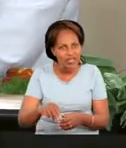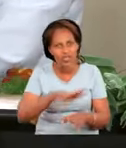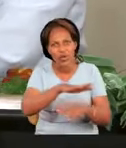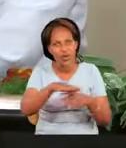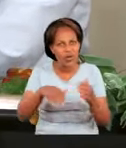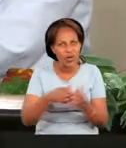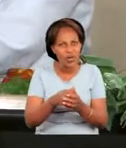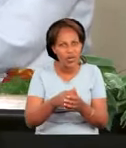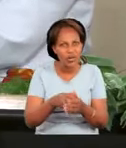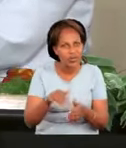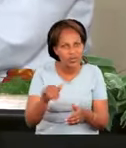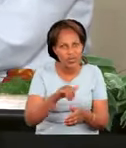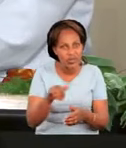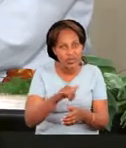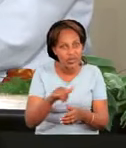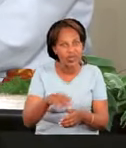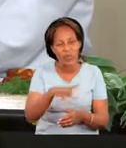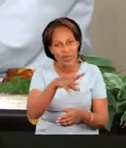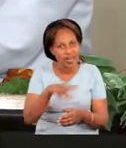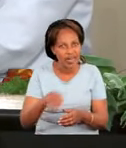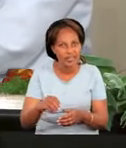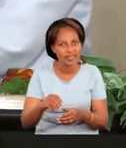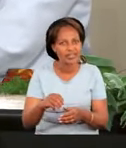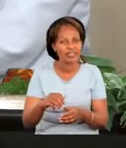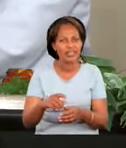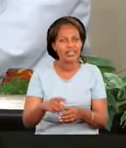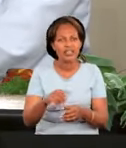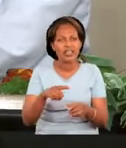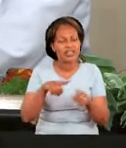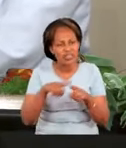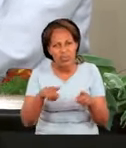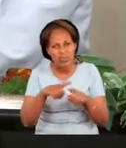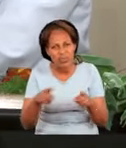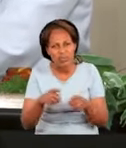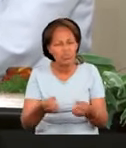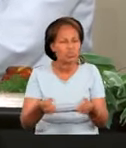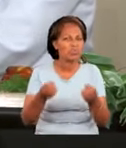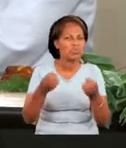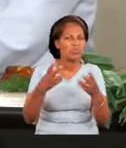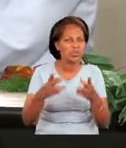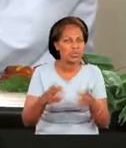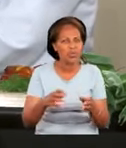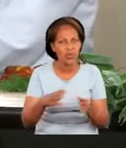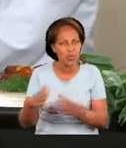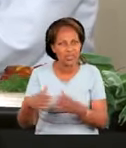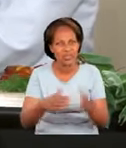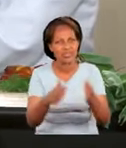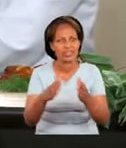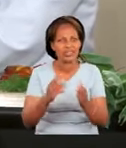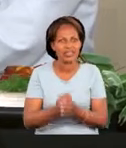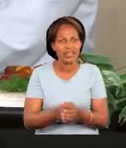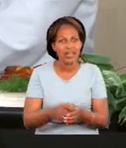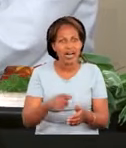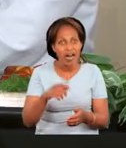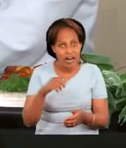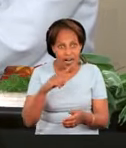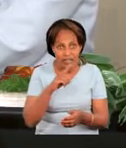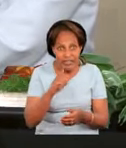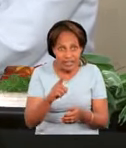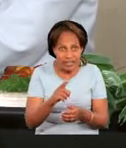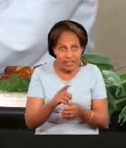look alike because they are plants, but they are different in very many ways. Are they?